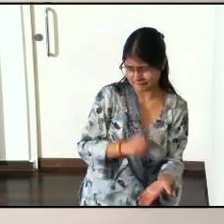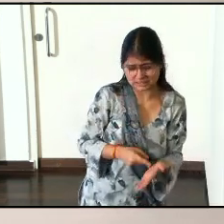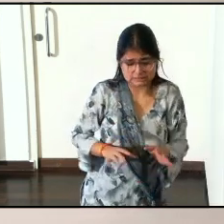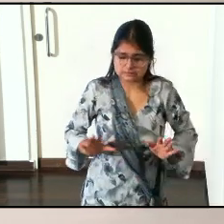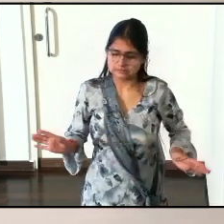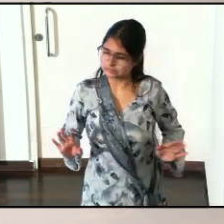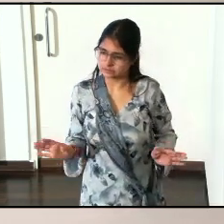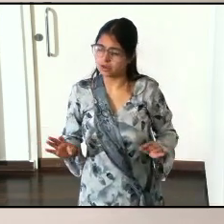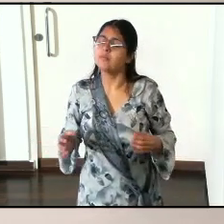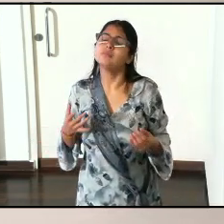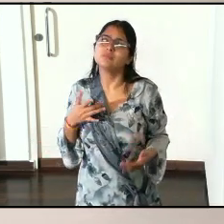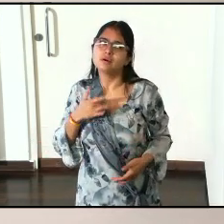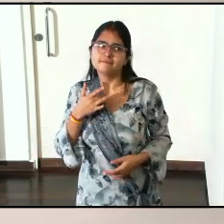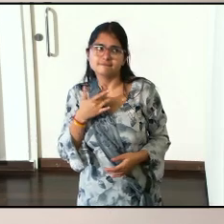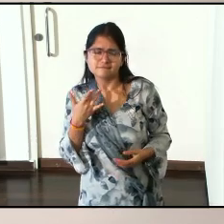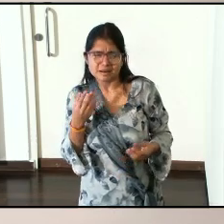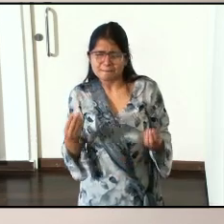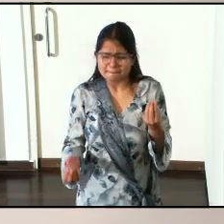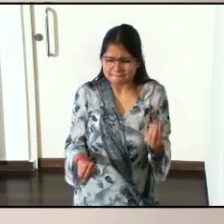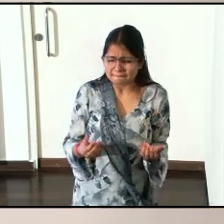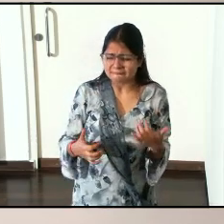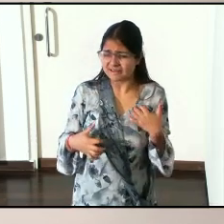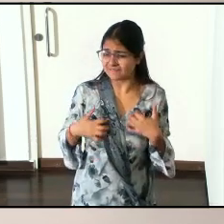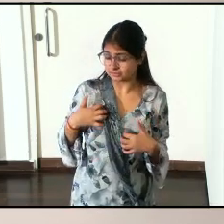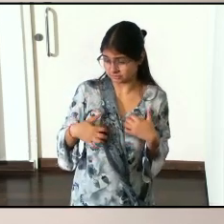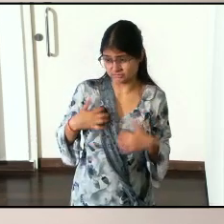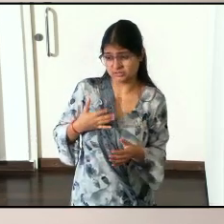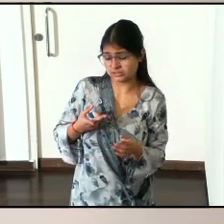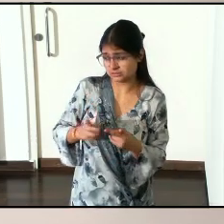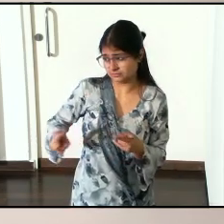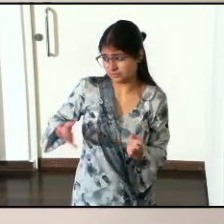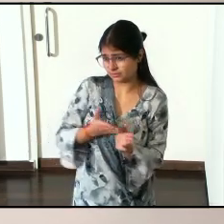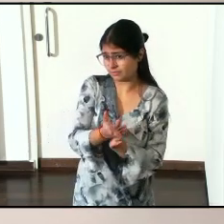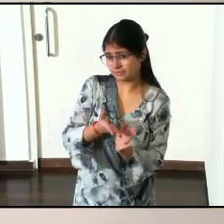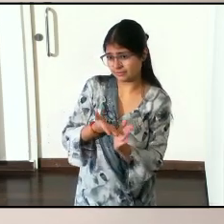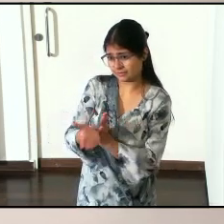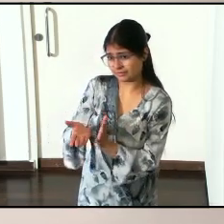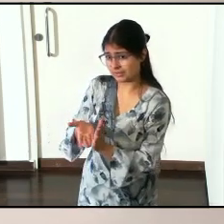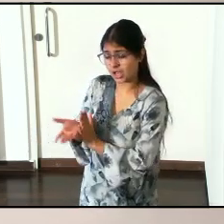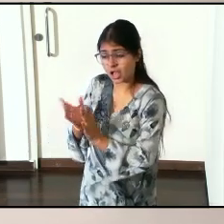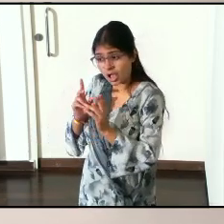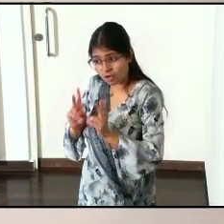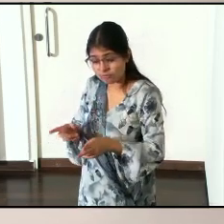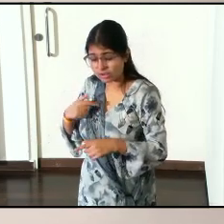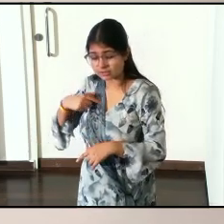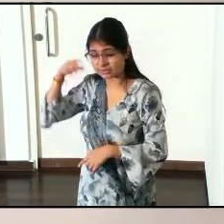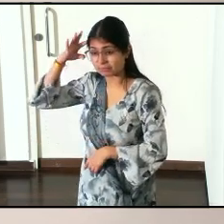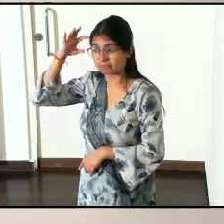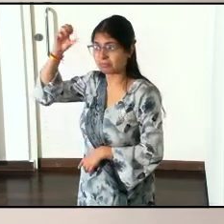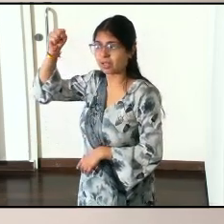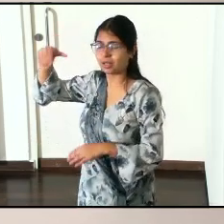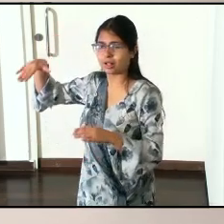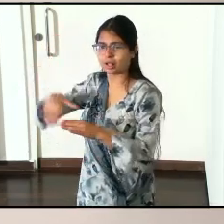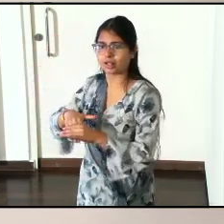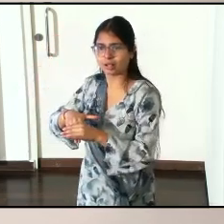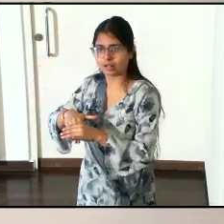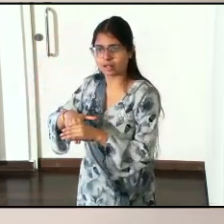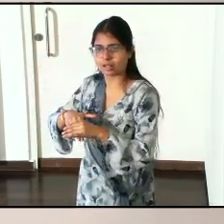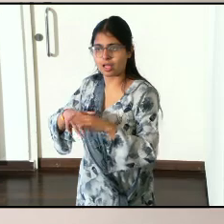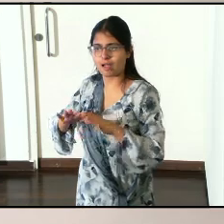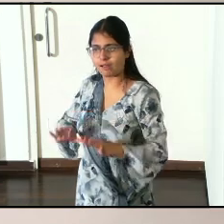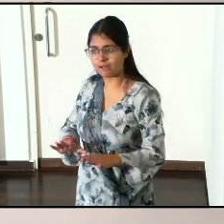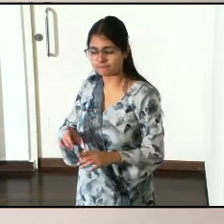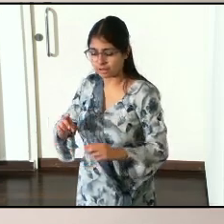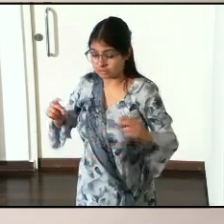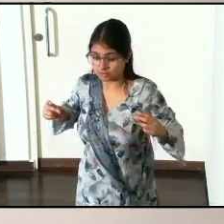think there is an interesting way in which things do reside in our memories, even if you don't have an